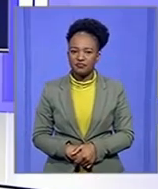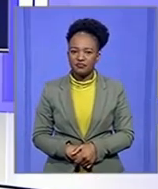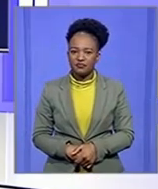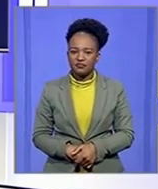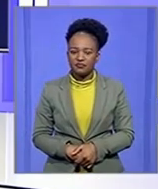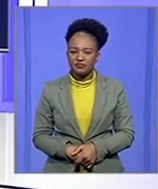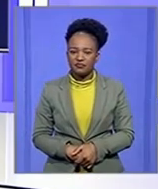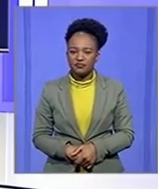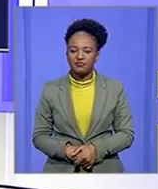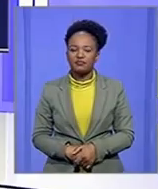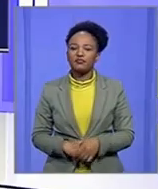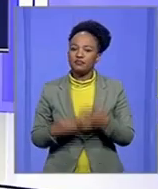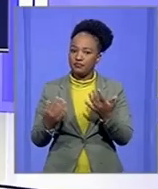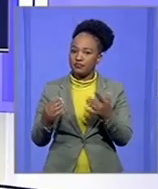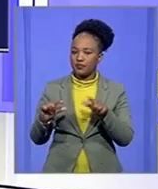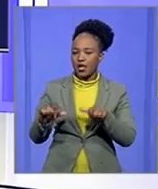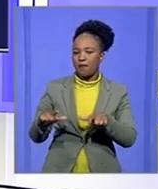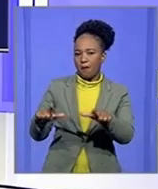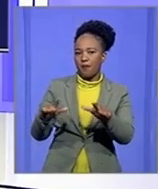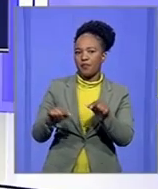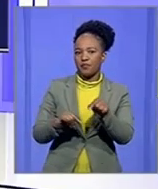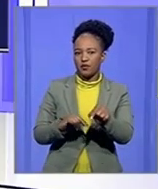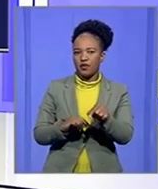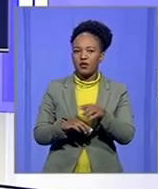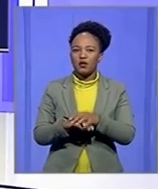Re ntse re le Limpopo re fumana gore baahi ba